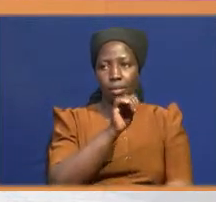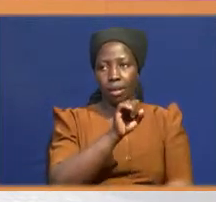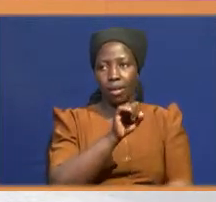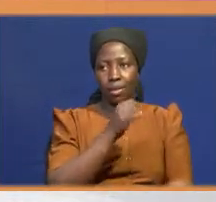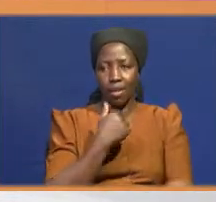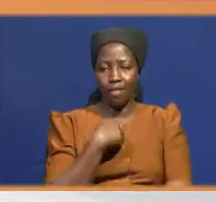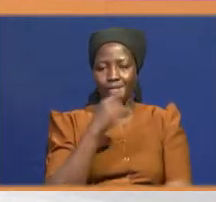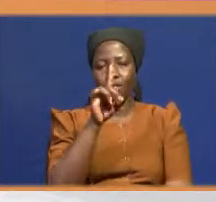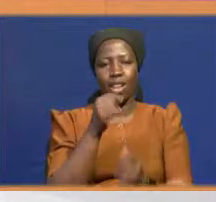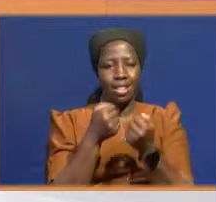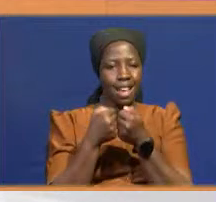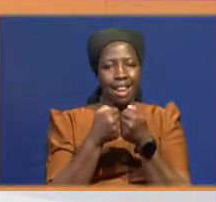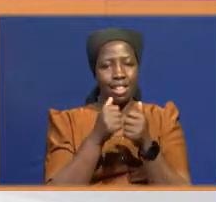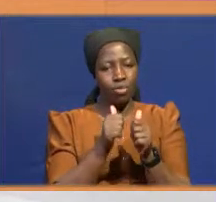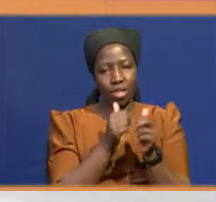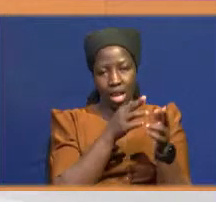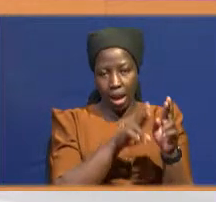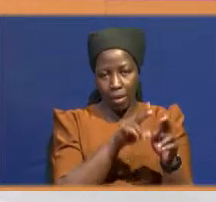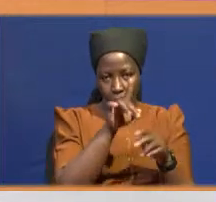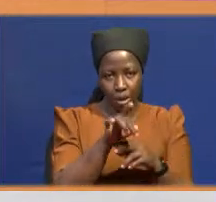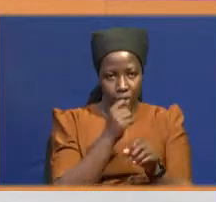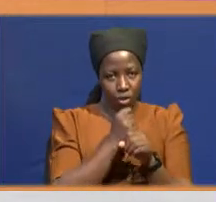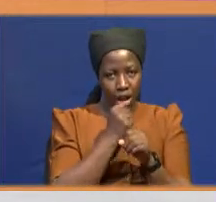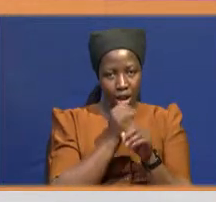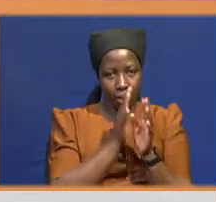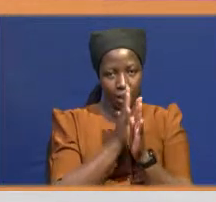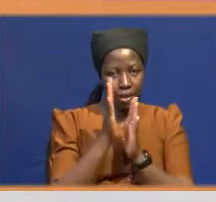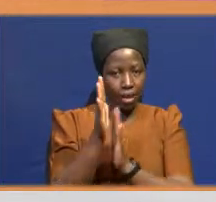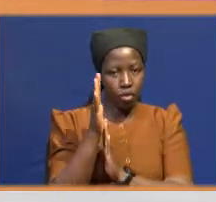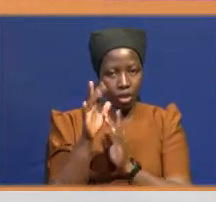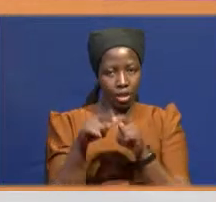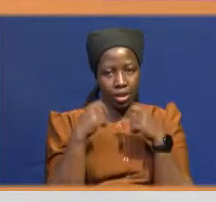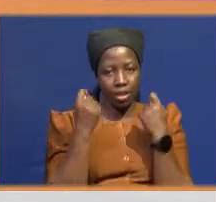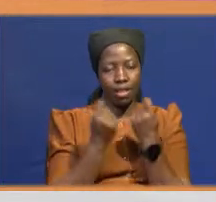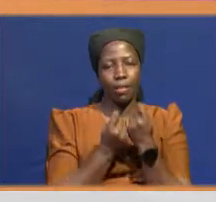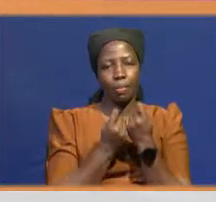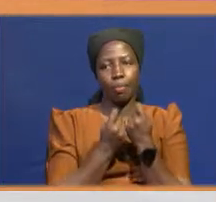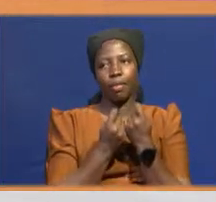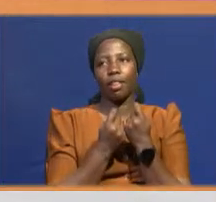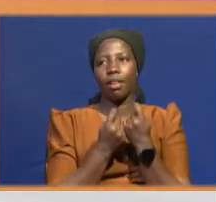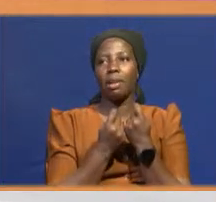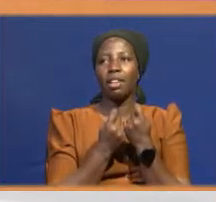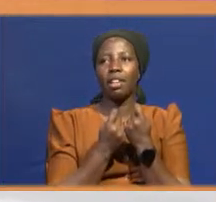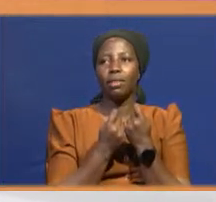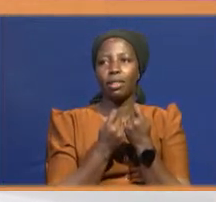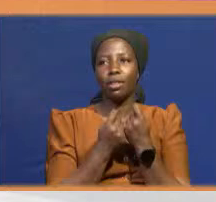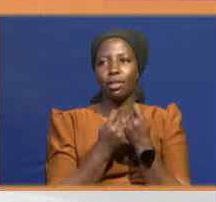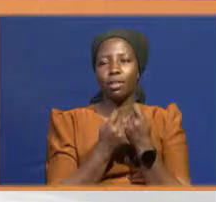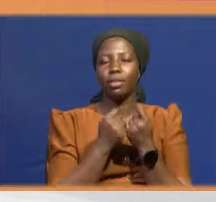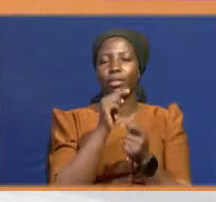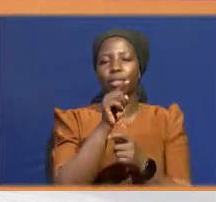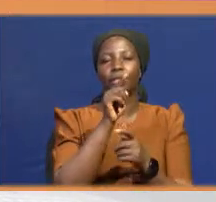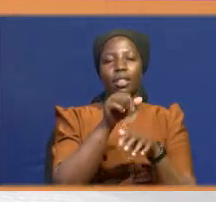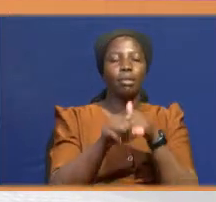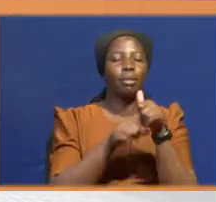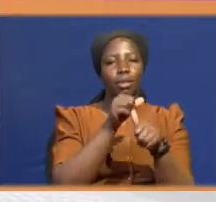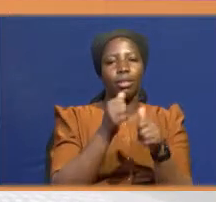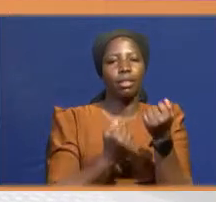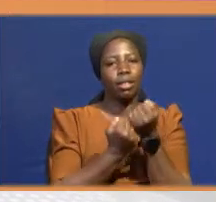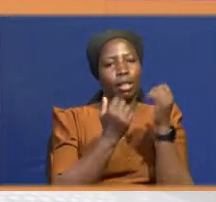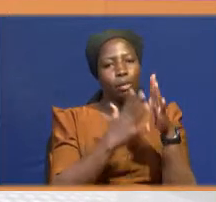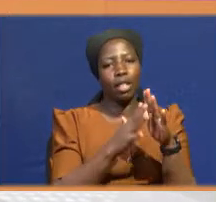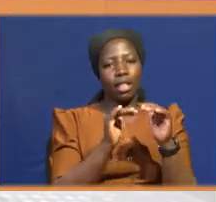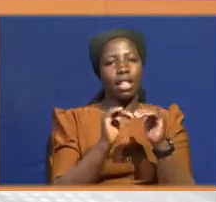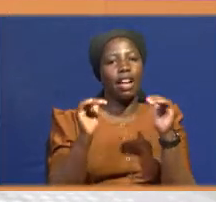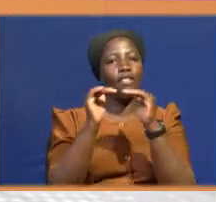of the challenges, because as you have to work with the security teams, and this is access to spectator stages. Mm-hmm. What